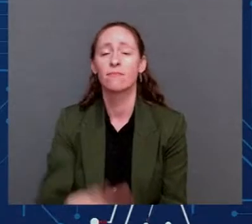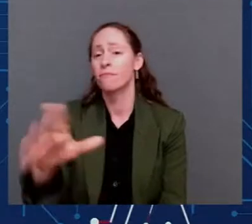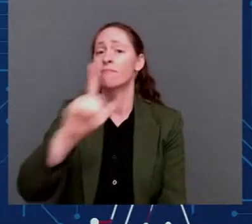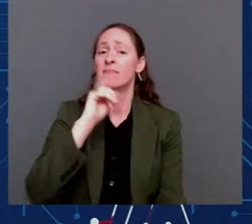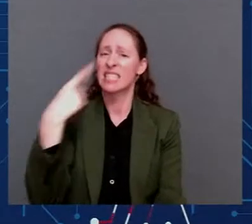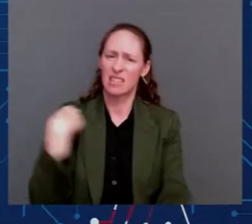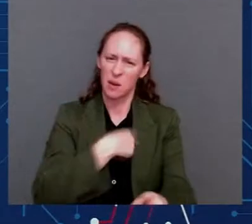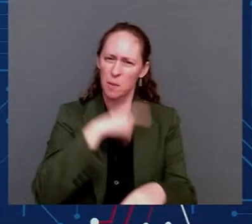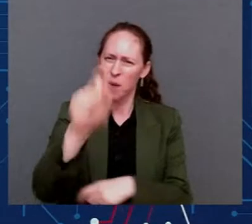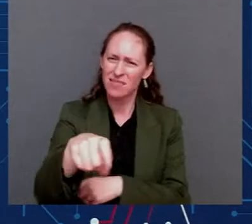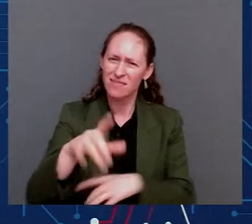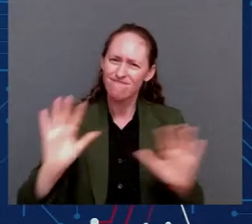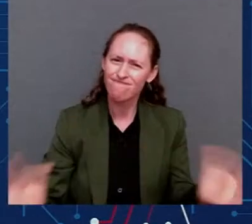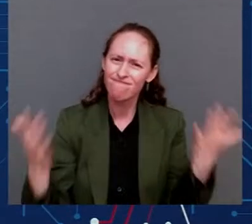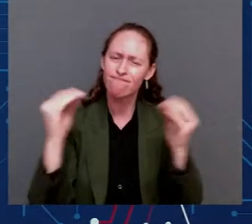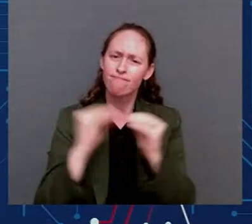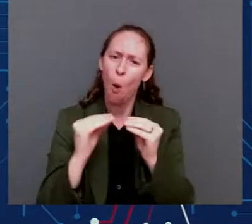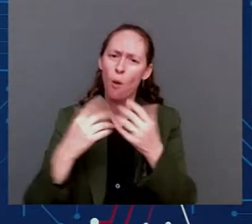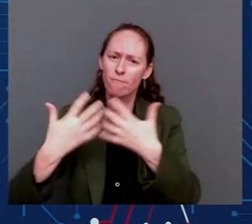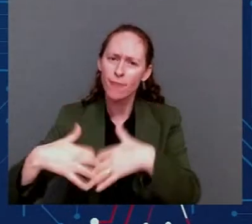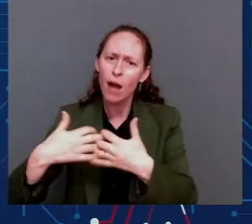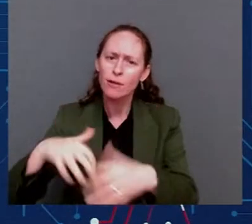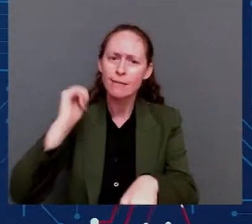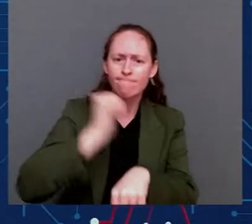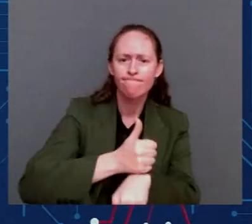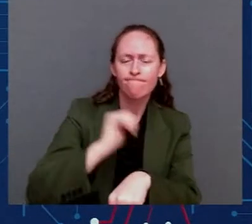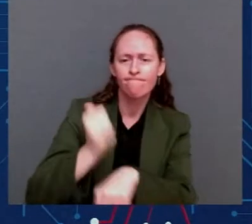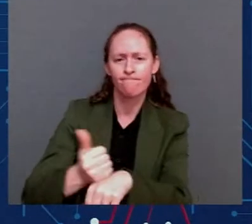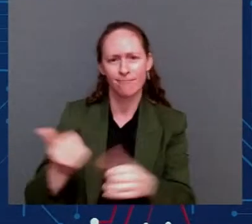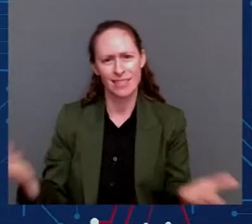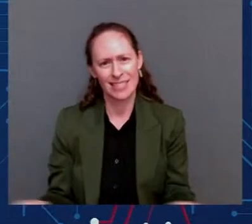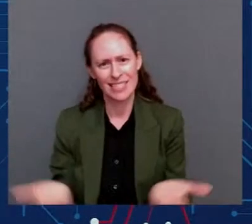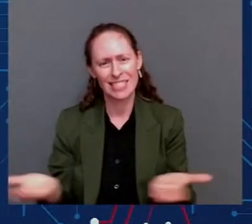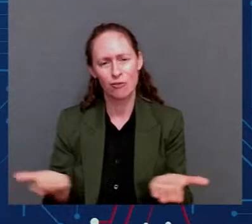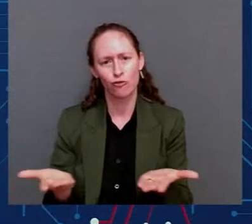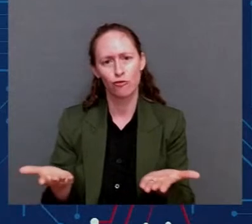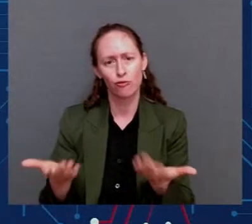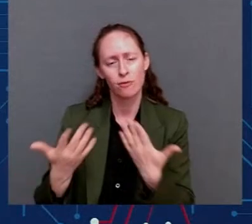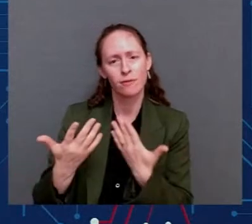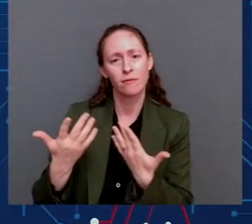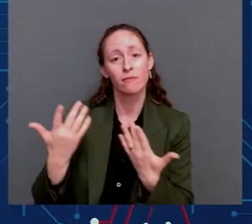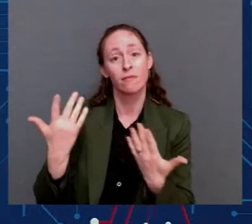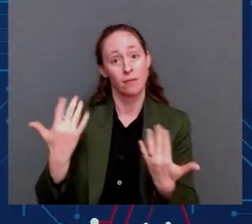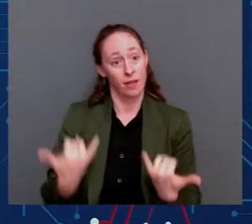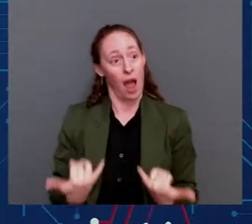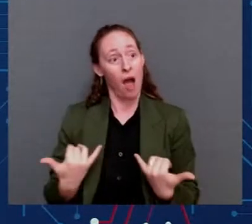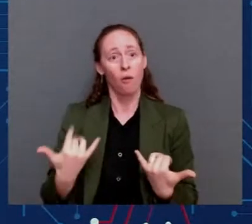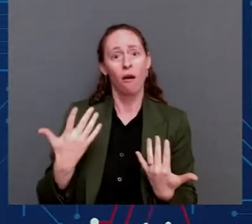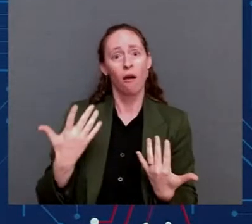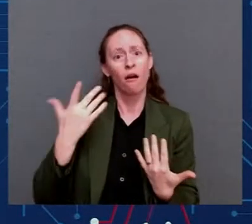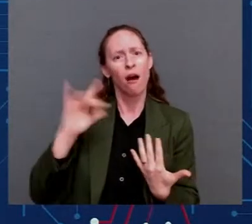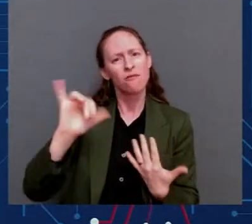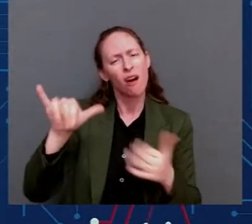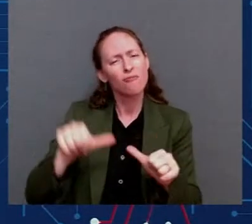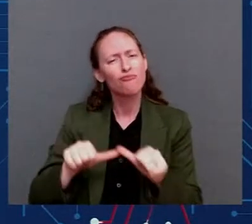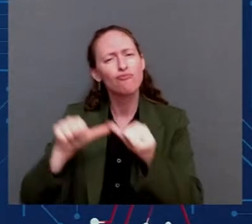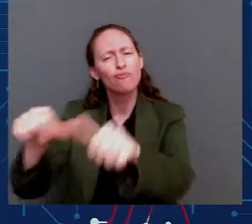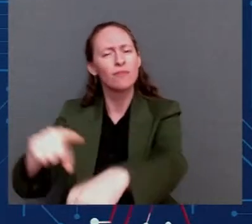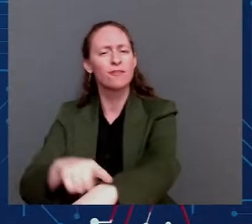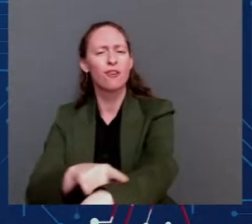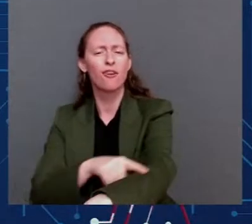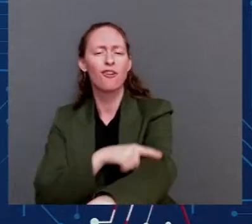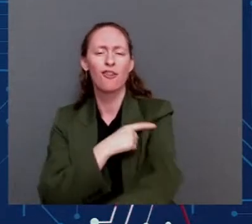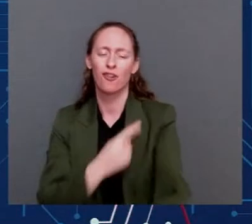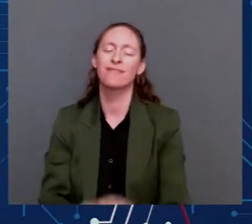our economic future and controls our destiny to outcompete our number one competition, and that's China. So I'm pleased